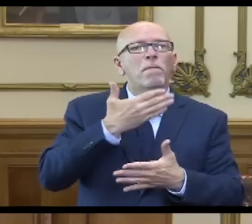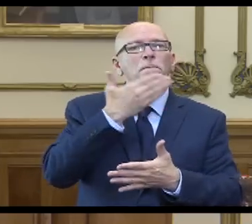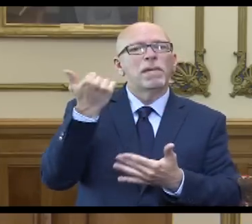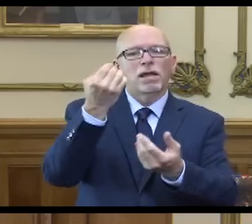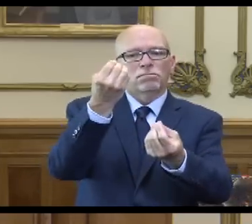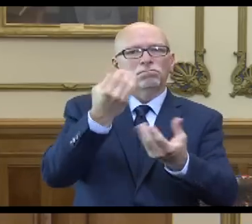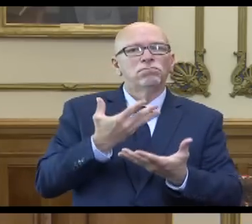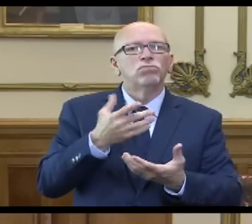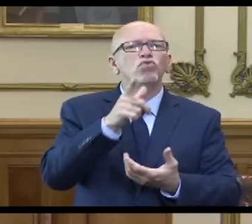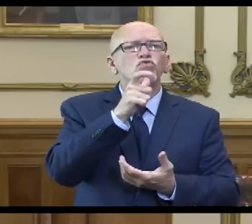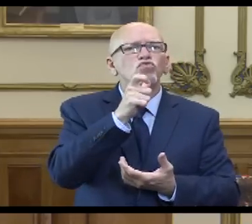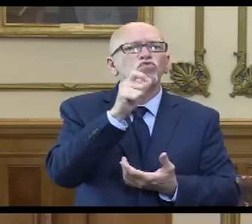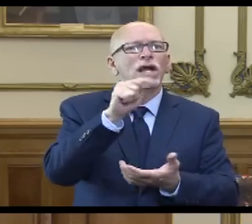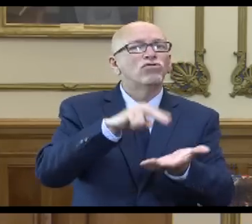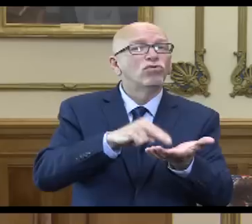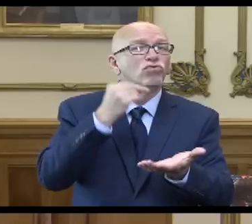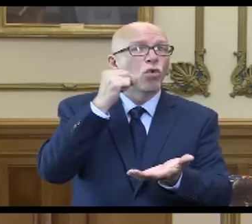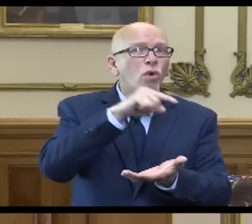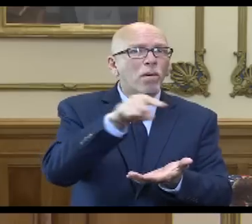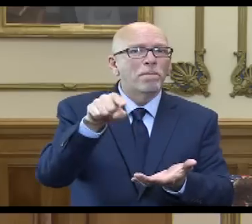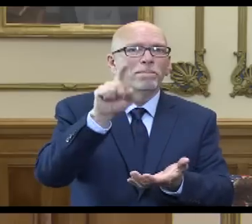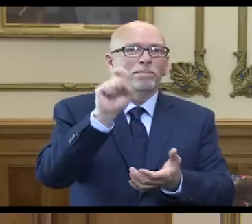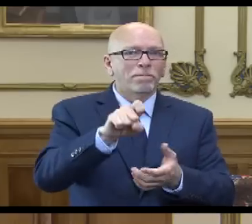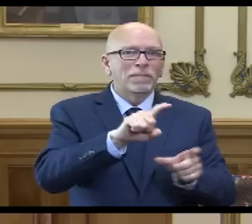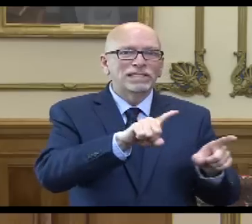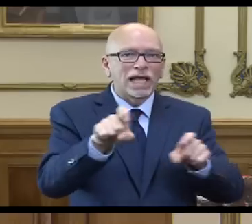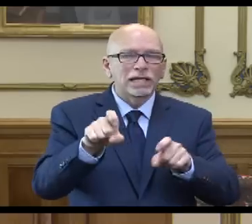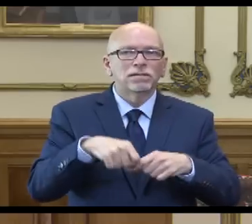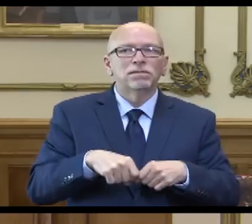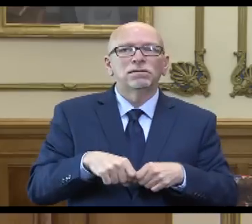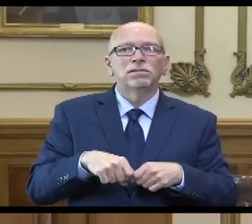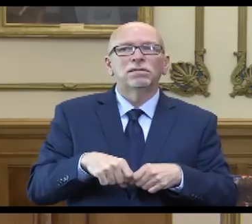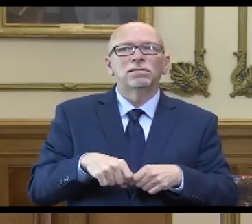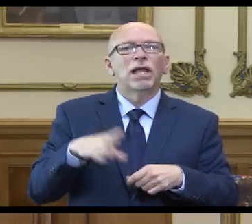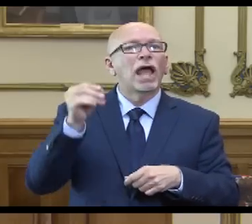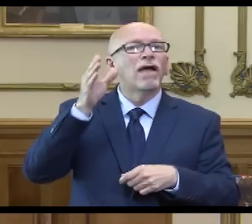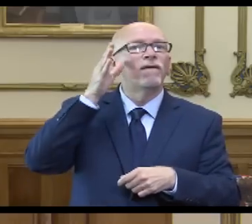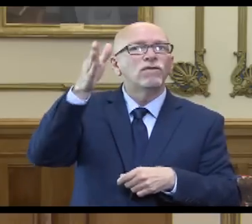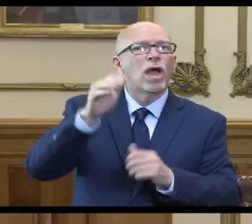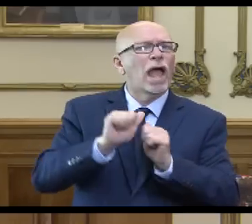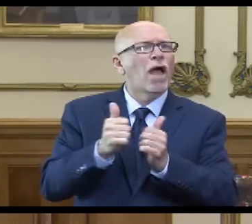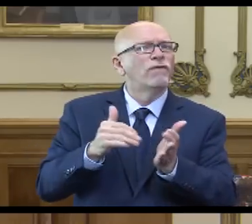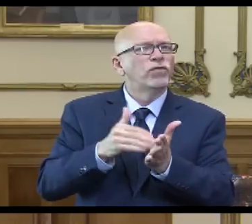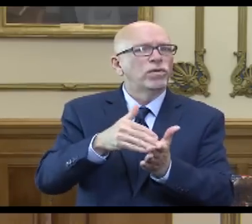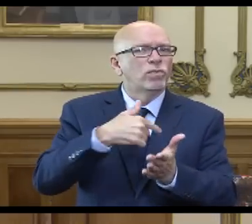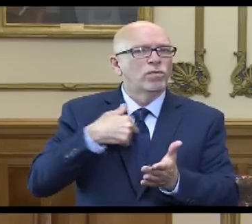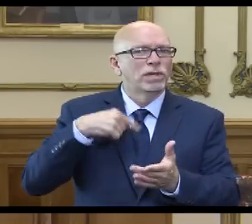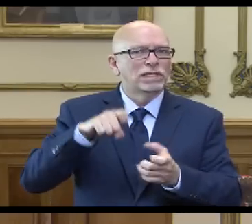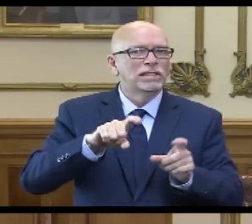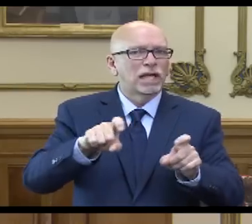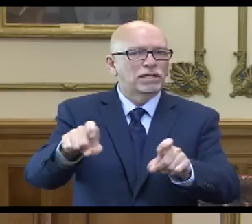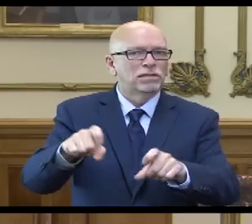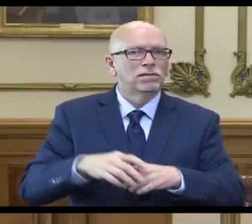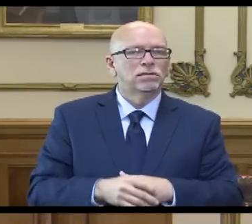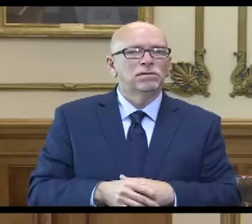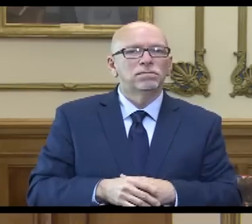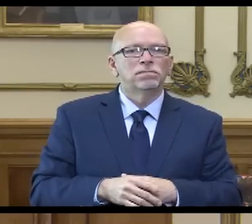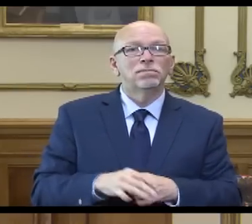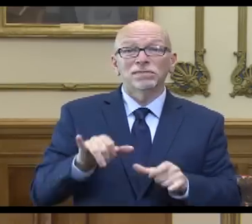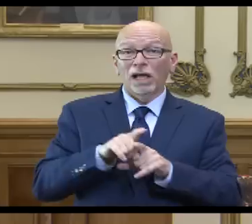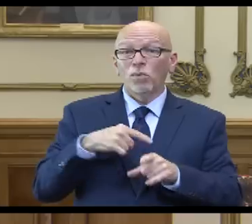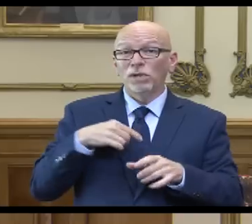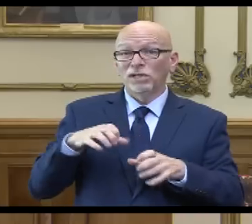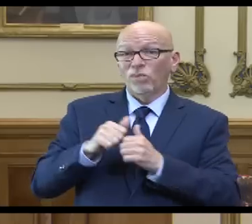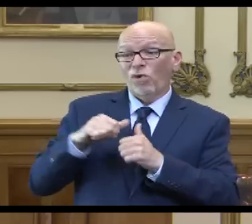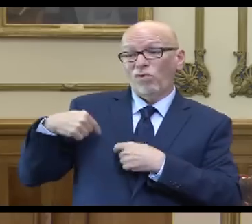on who in a nursing home needs to be tested, and then in the future, how frequently that needs to occur. Like we have done with